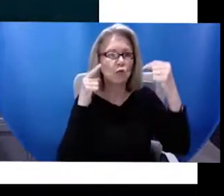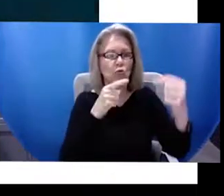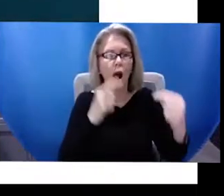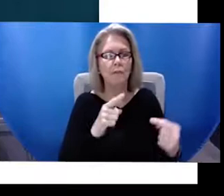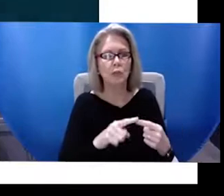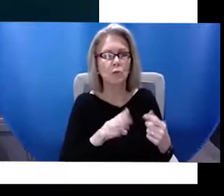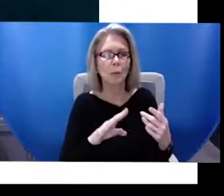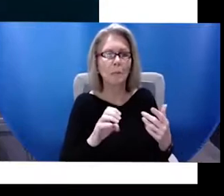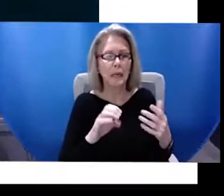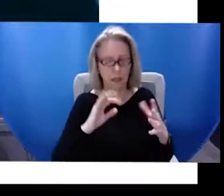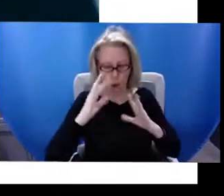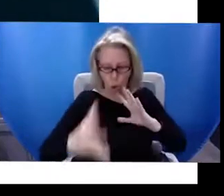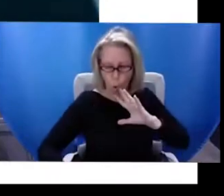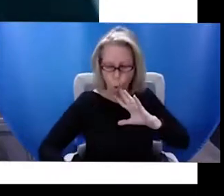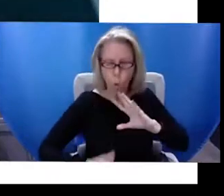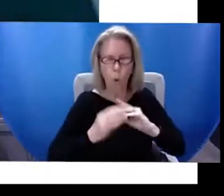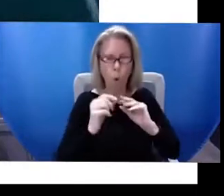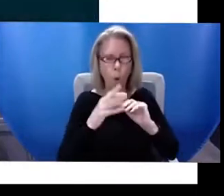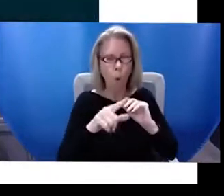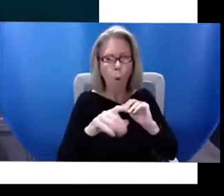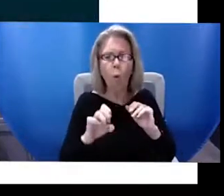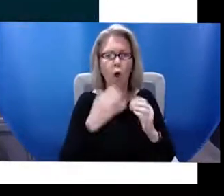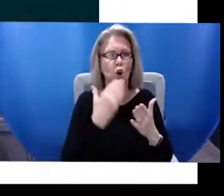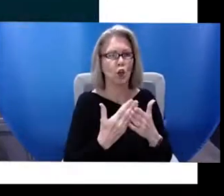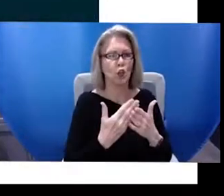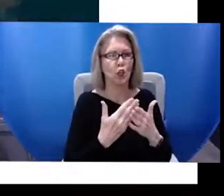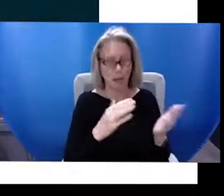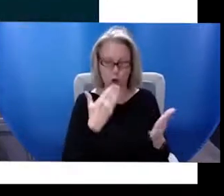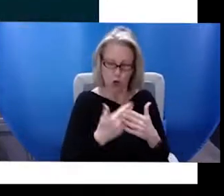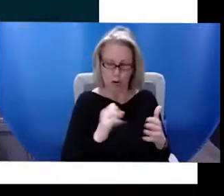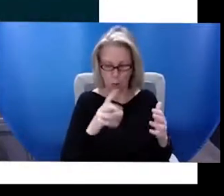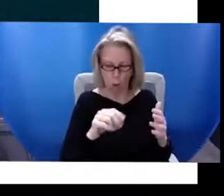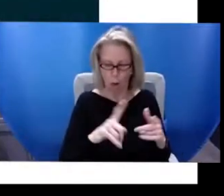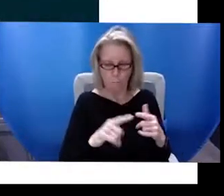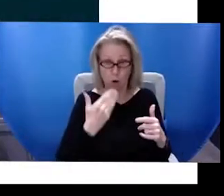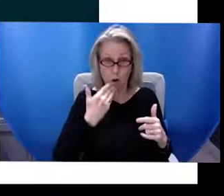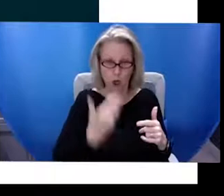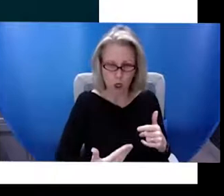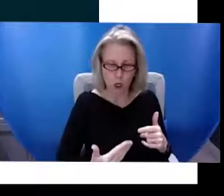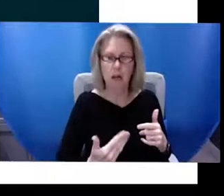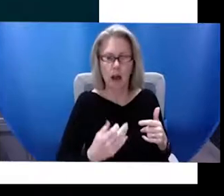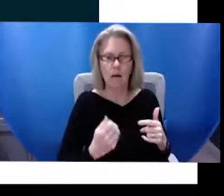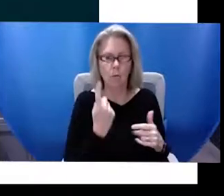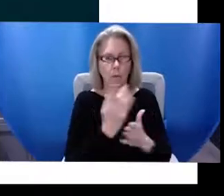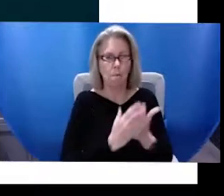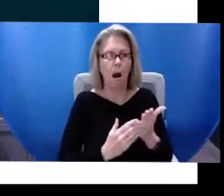you're not really striving to be good as a whole, but be good as yourself.